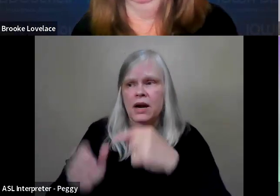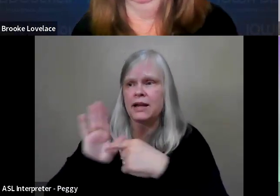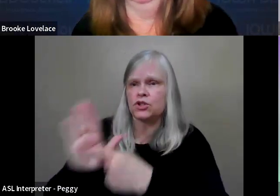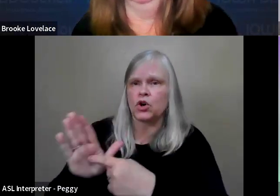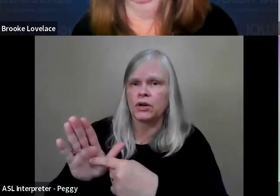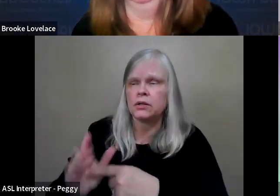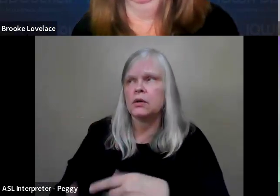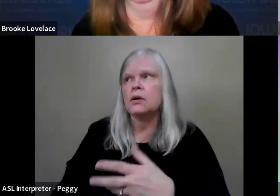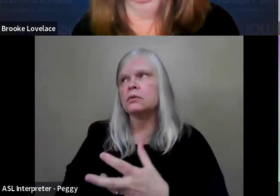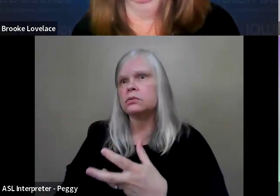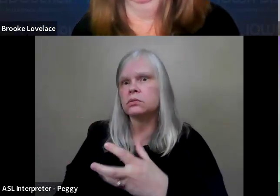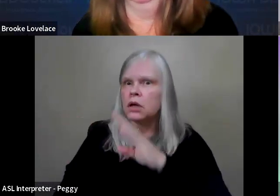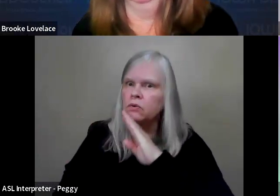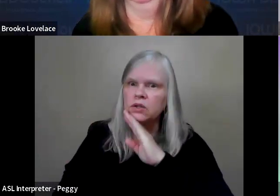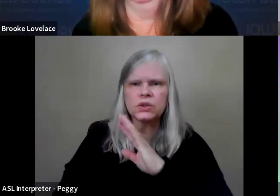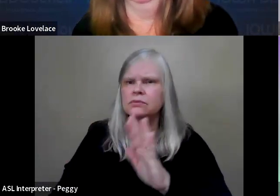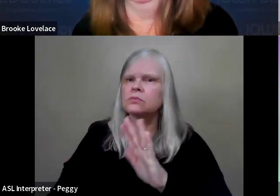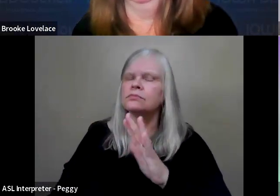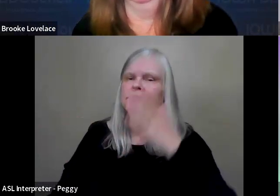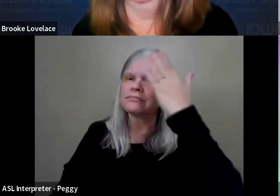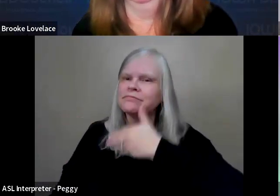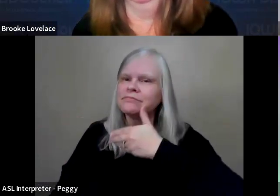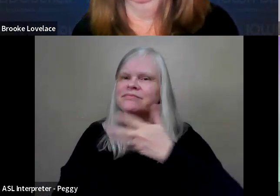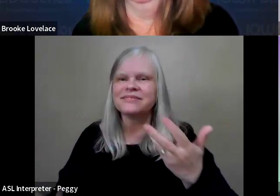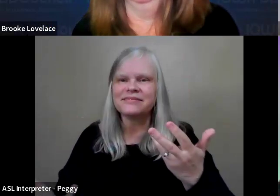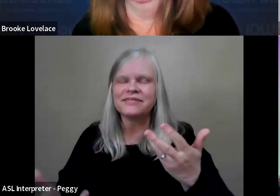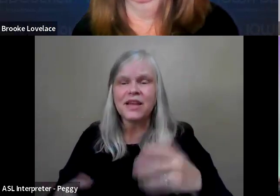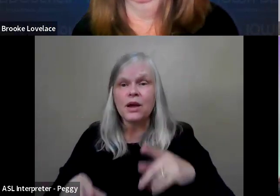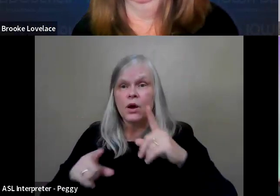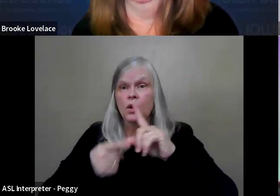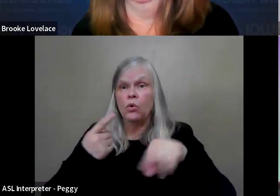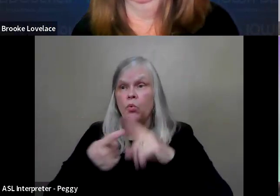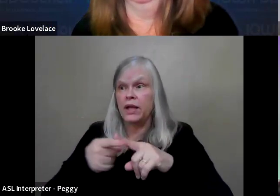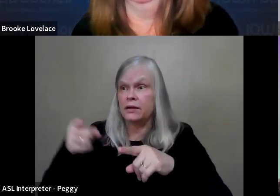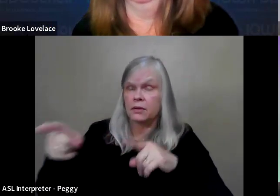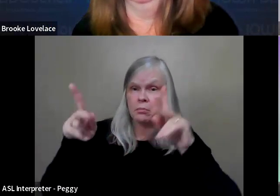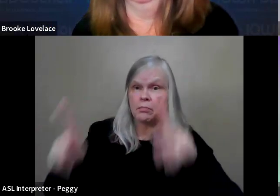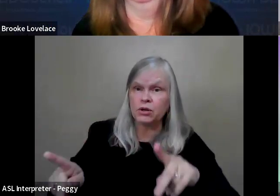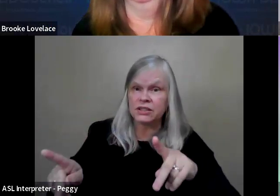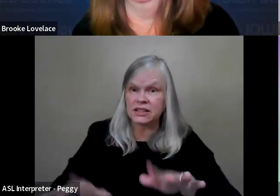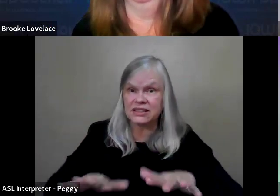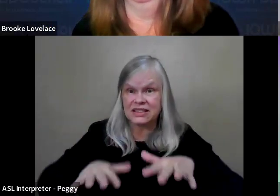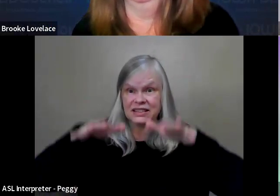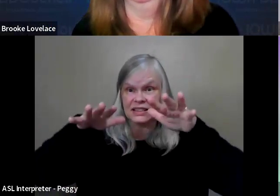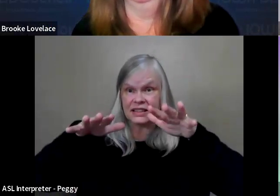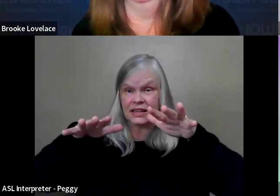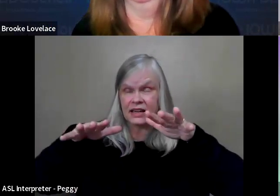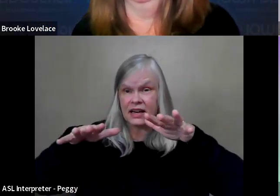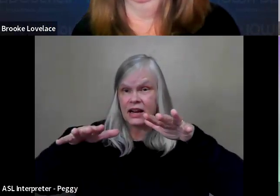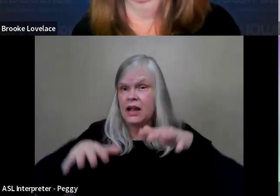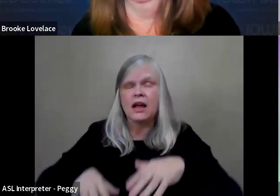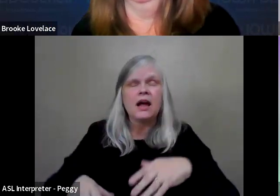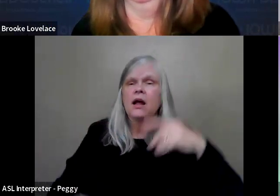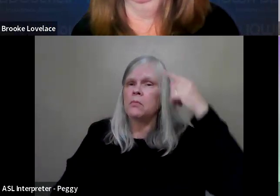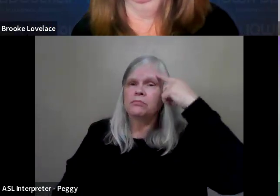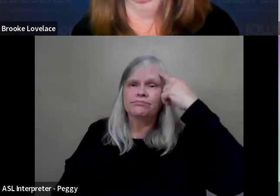showing our frustration. What we know is that when anxiety goes up in a person, cognition goes down. And so